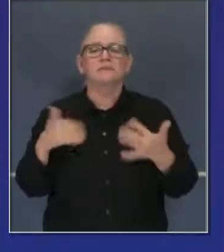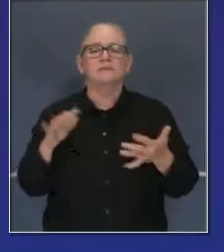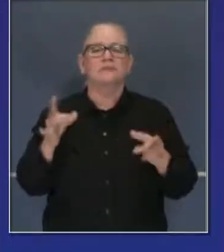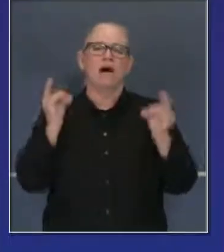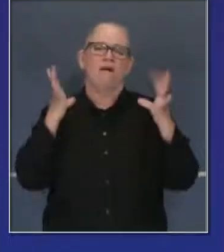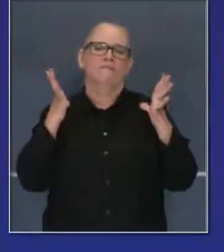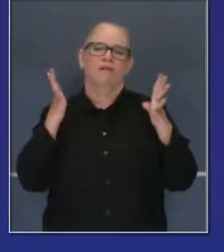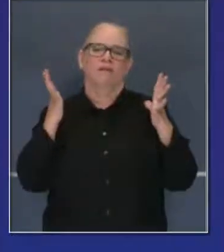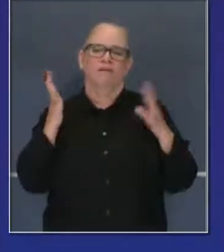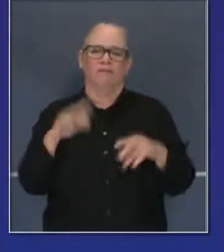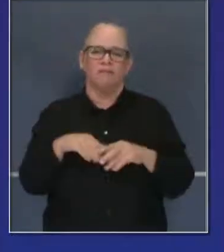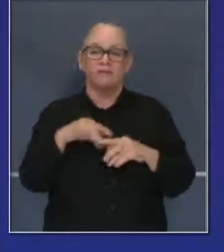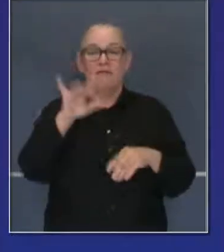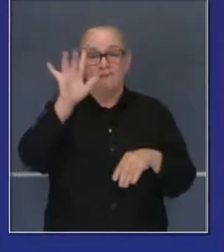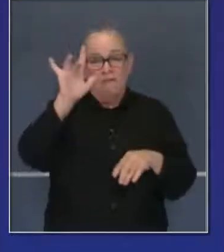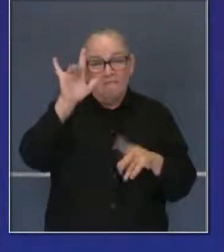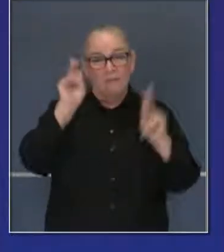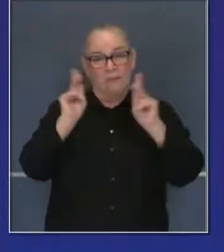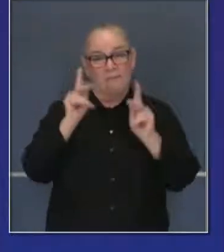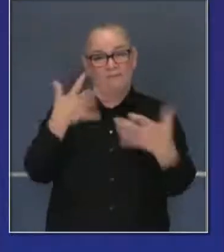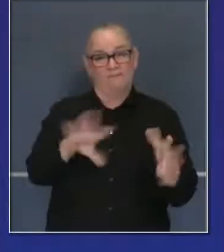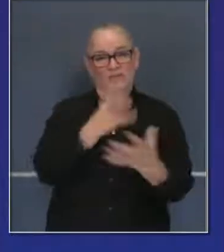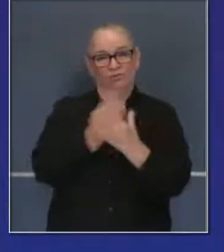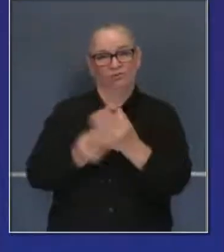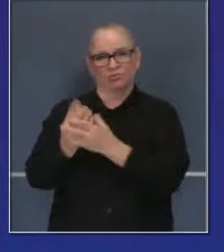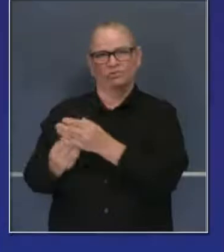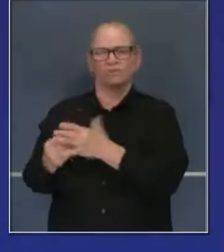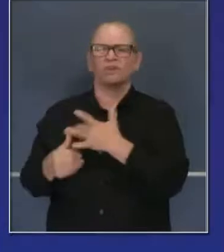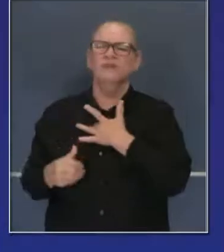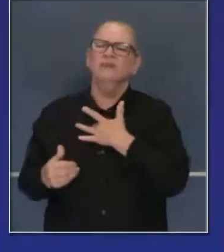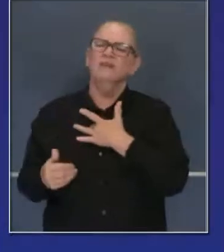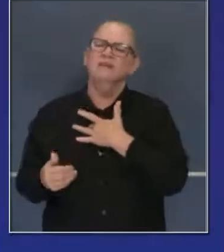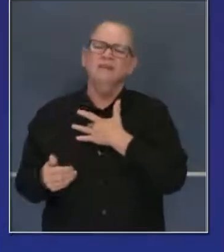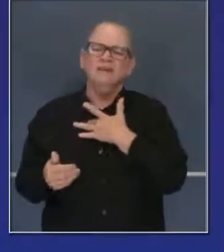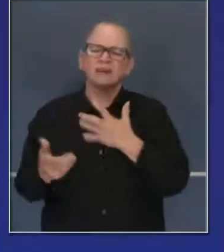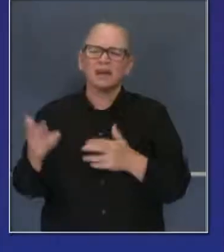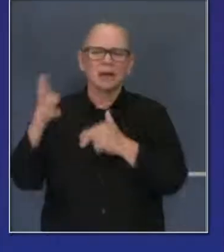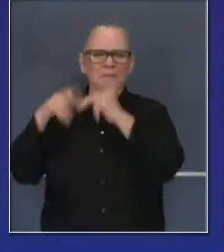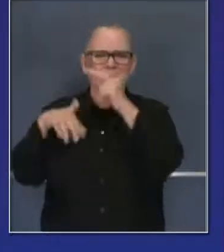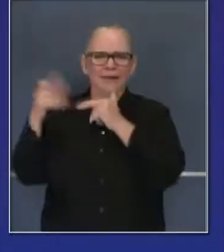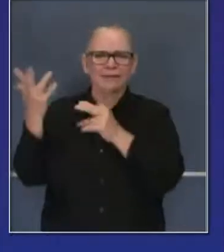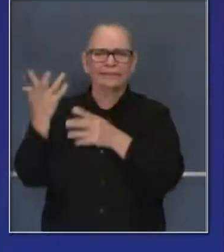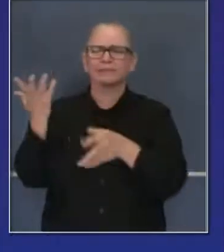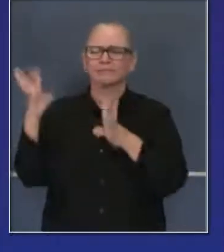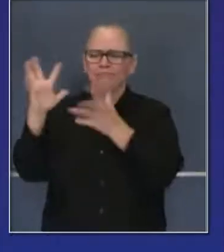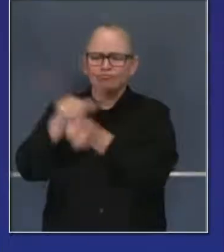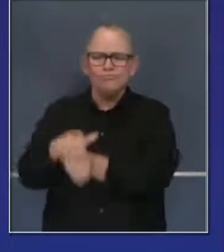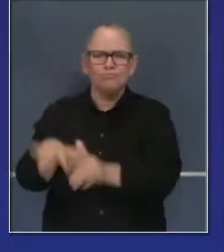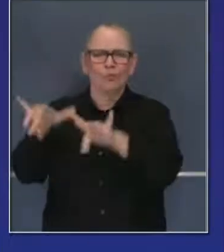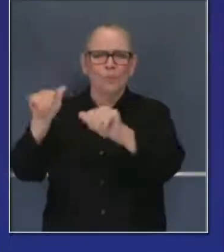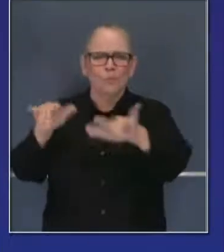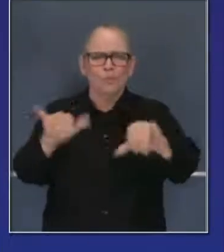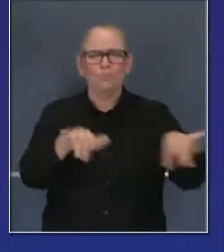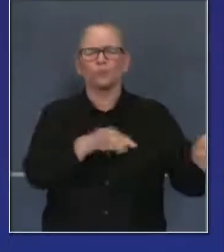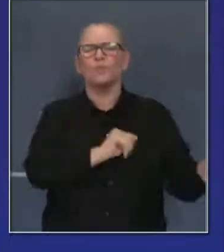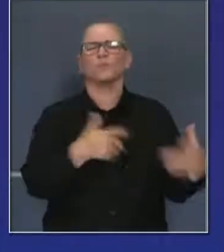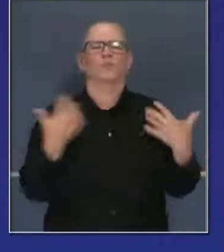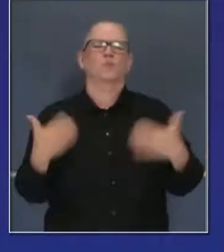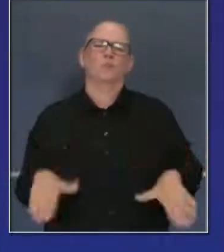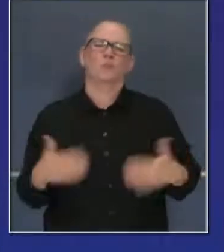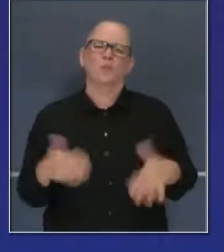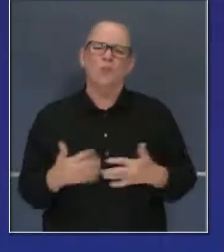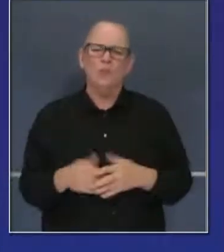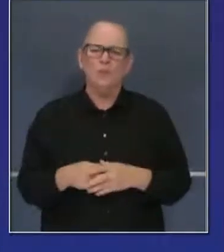of 25 lives and thousands of structures. Again, unprecedented number of lightning strikes. Of